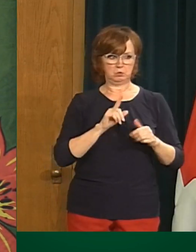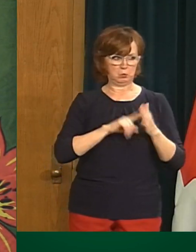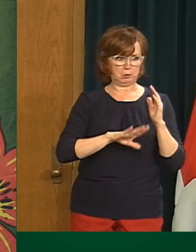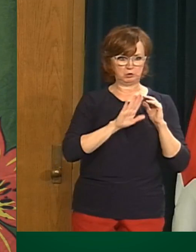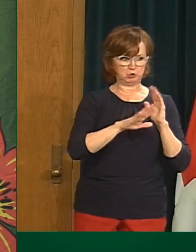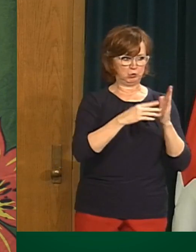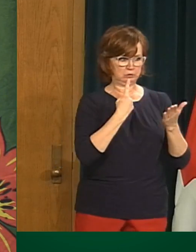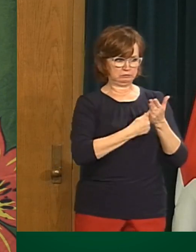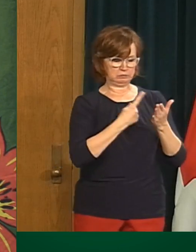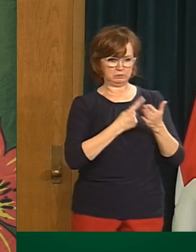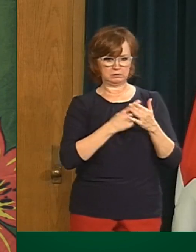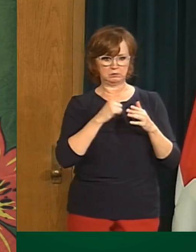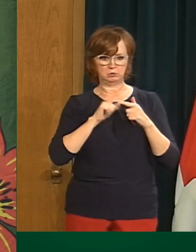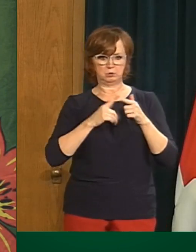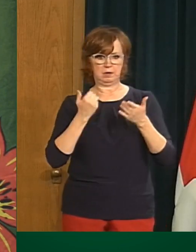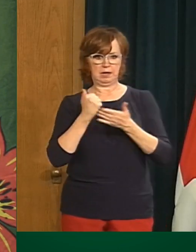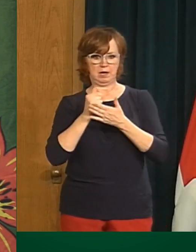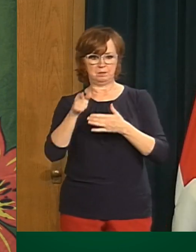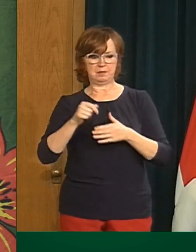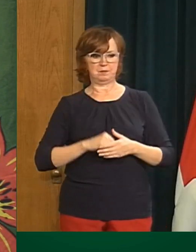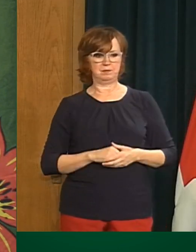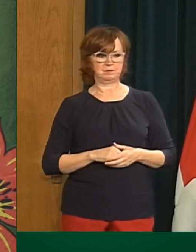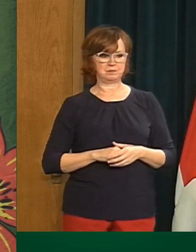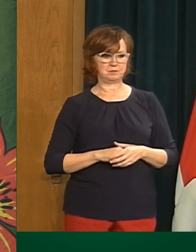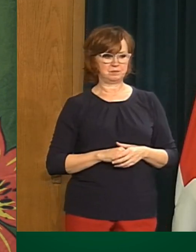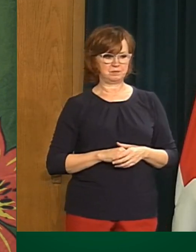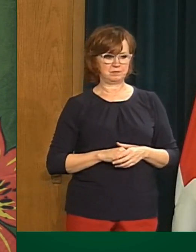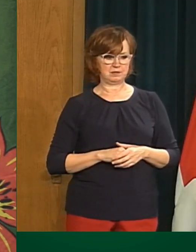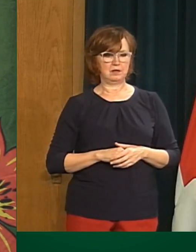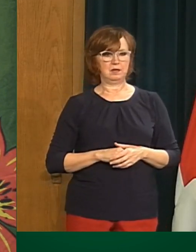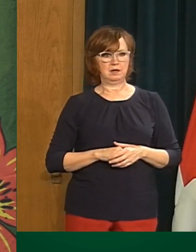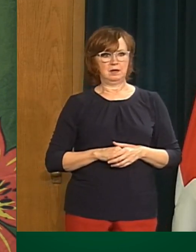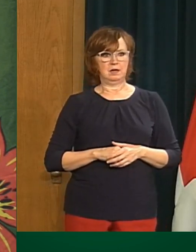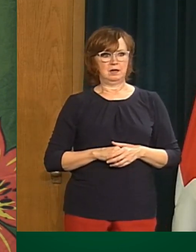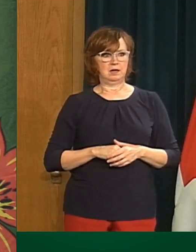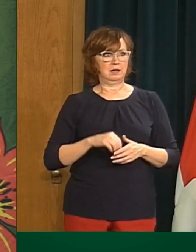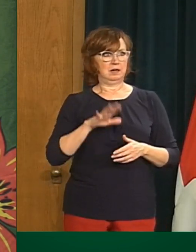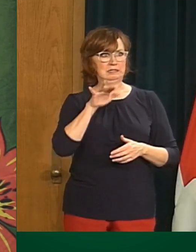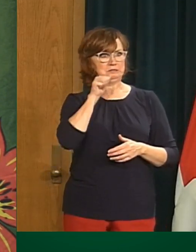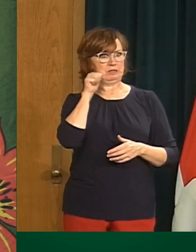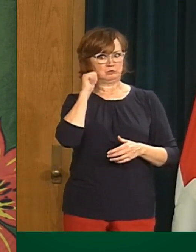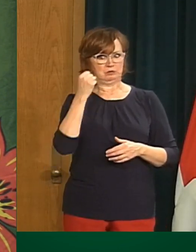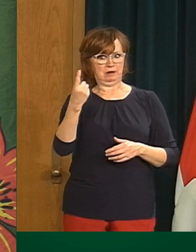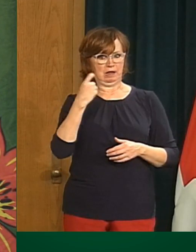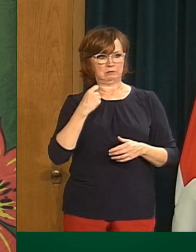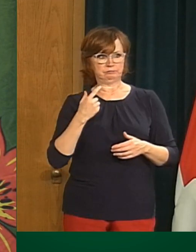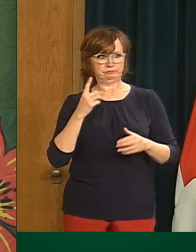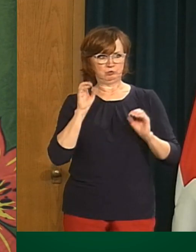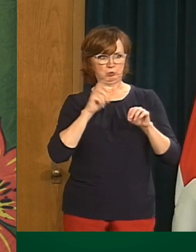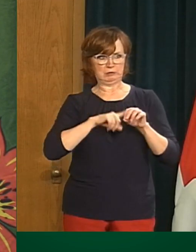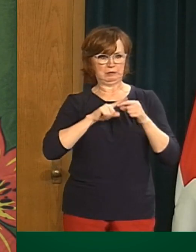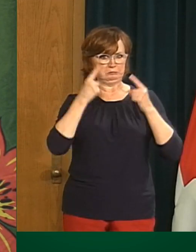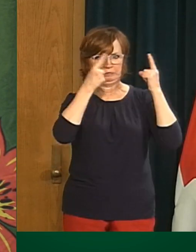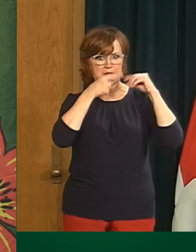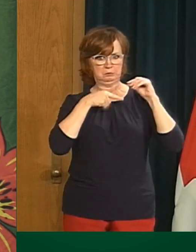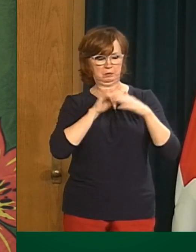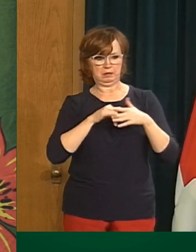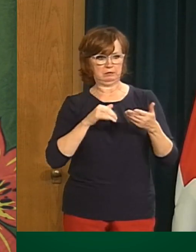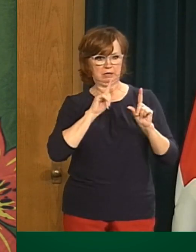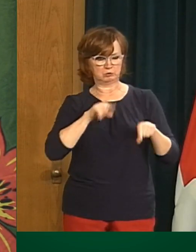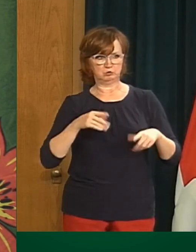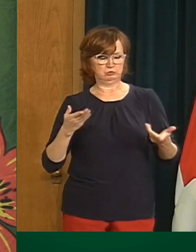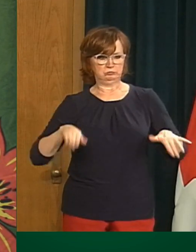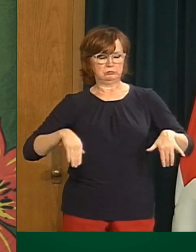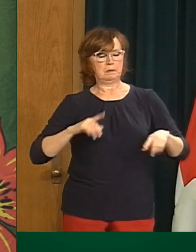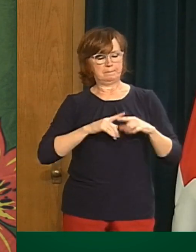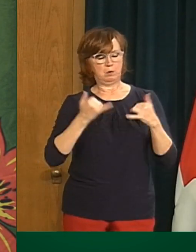to accommodate their request? So the request was made yesterday, so I haven't had a lot of time to consider that. At this point in time, what